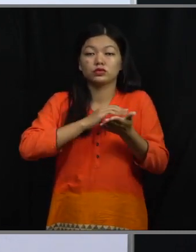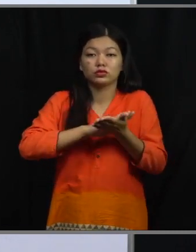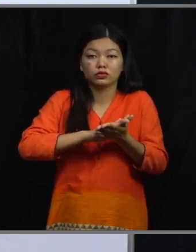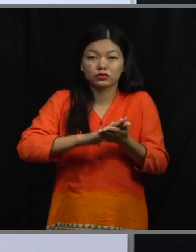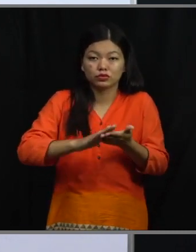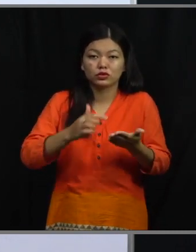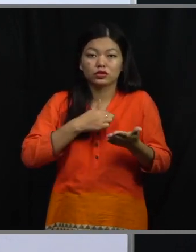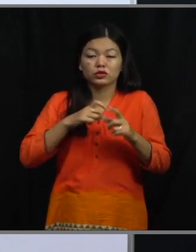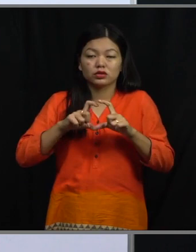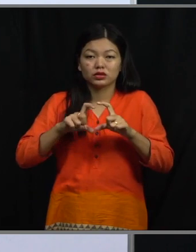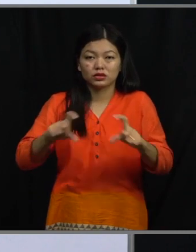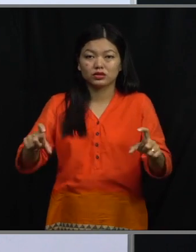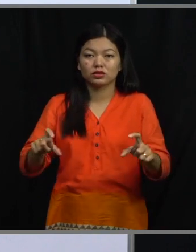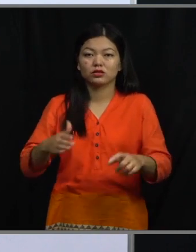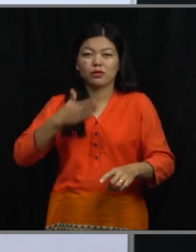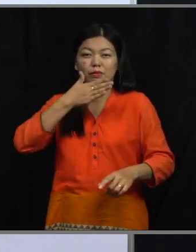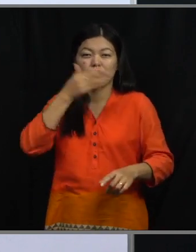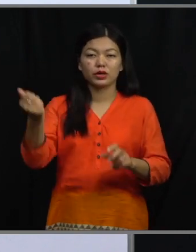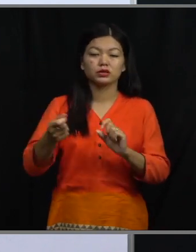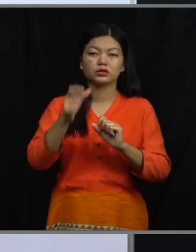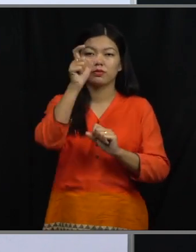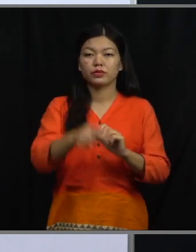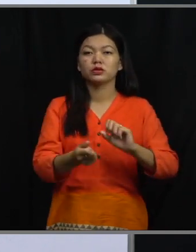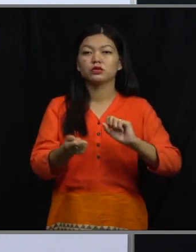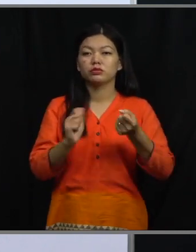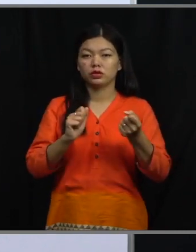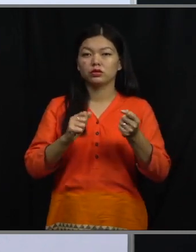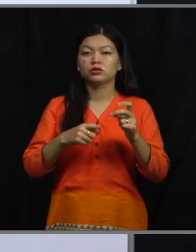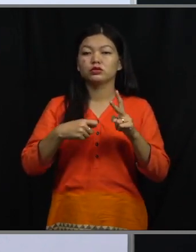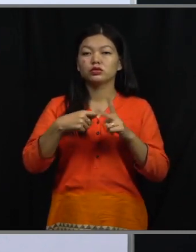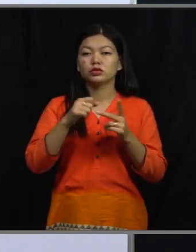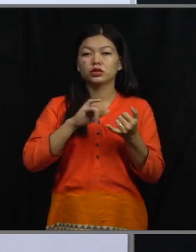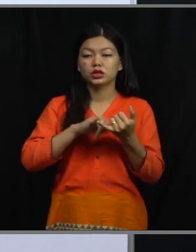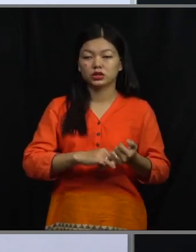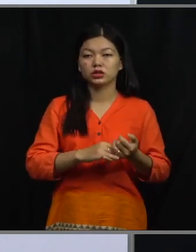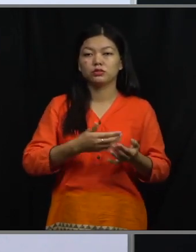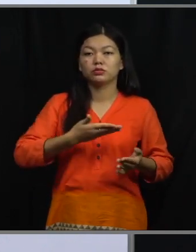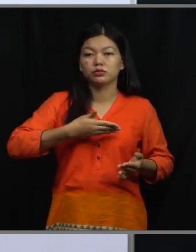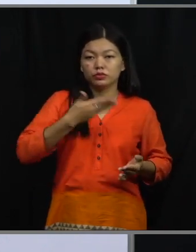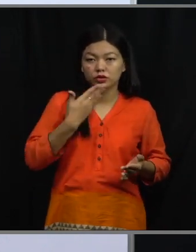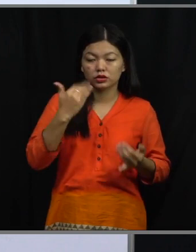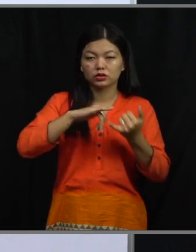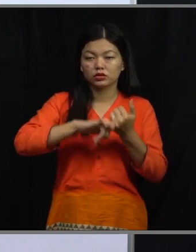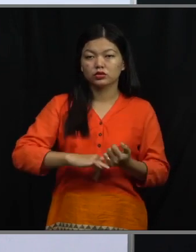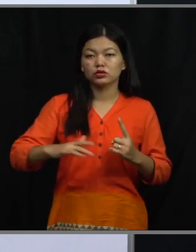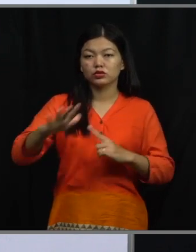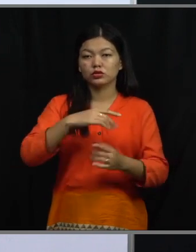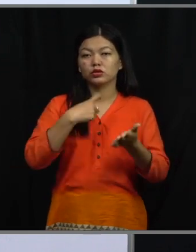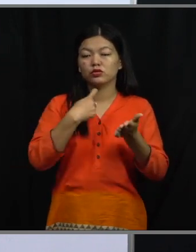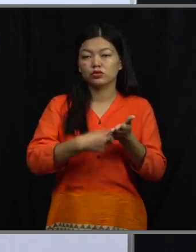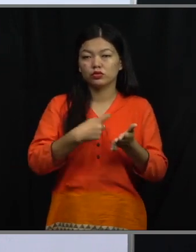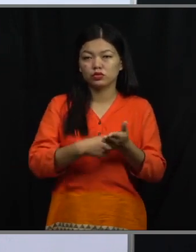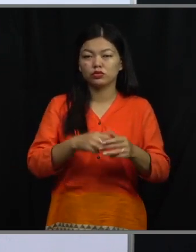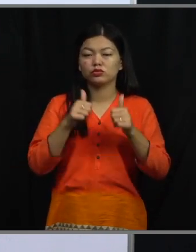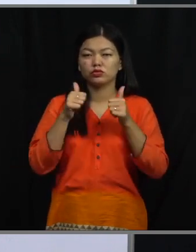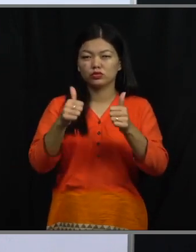ourselves and to be ourselves at our best, and that is how kinship regulates the social behavior of individuals also. And in that way, kinship plays